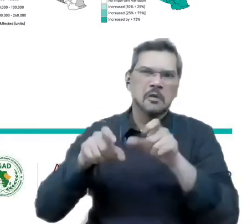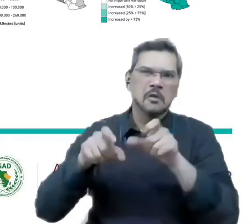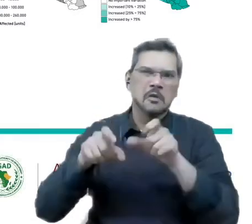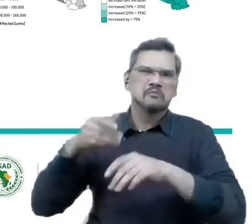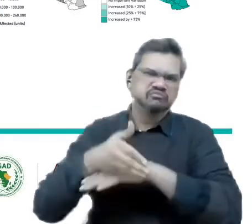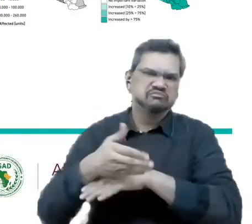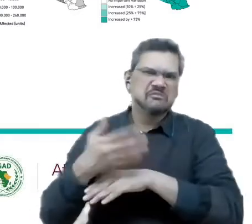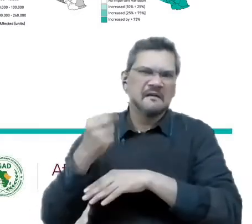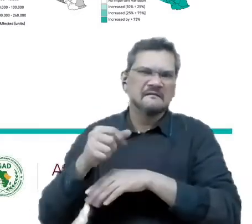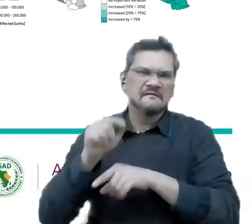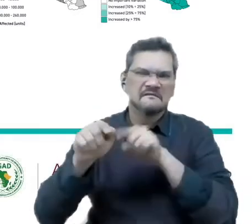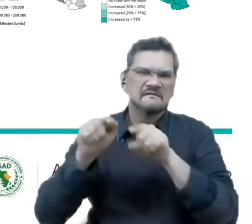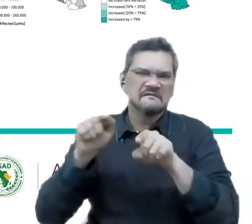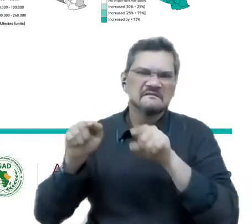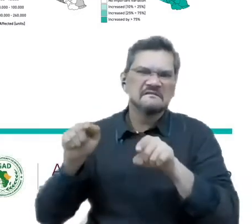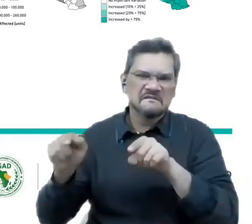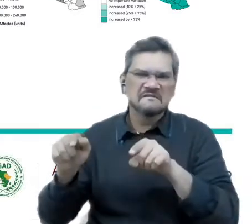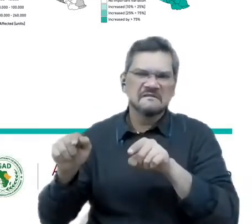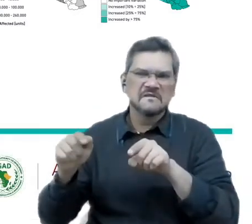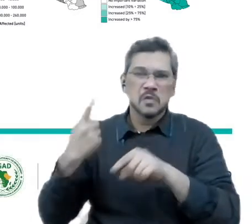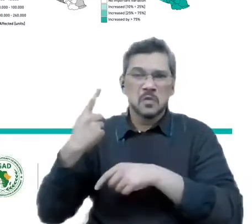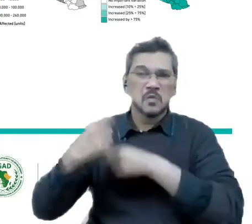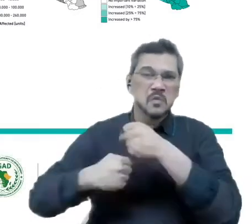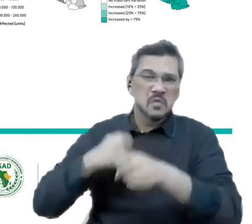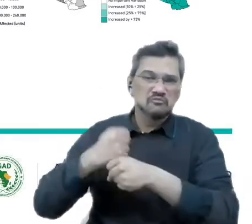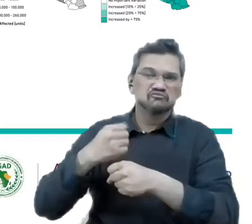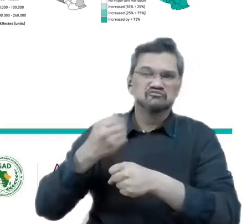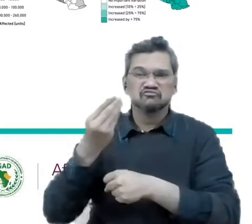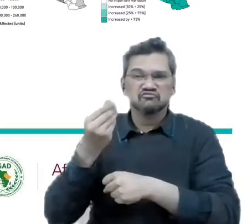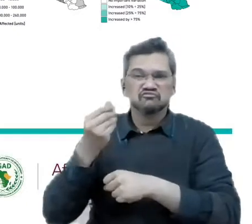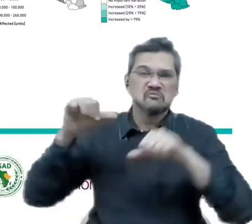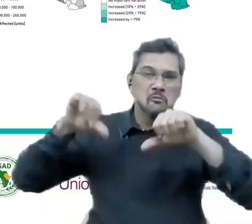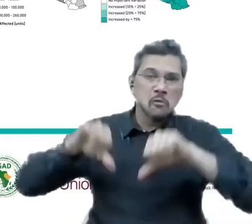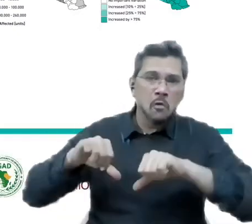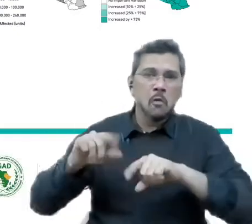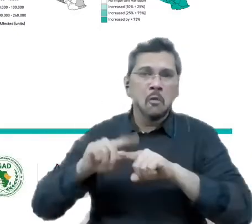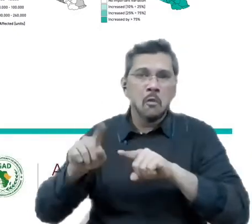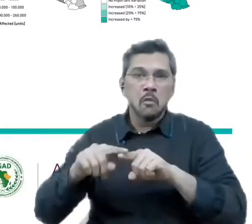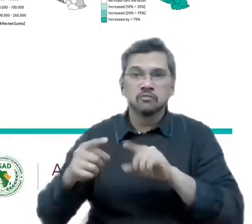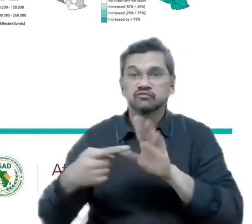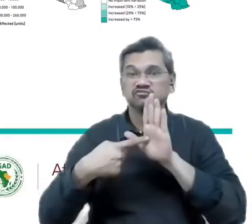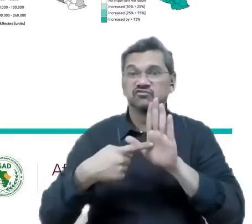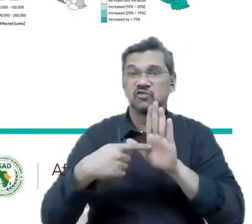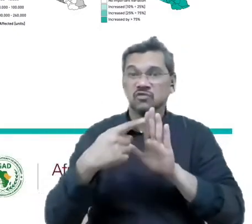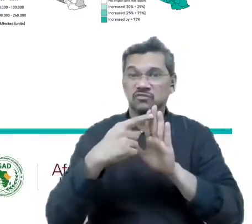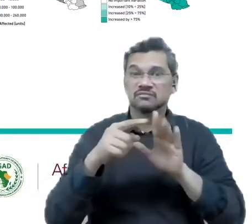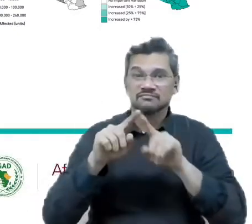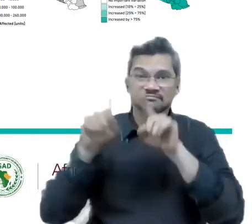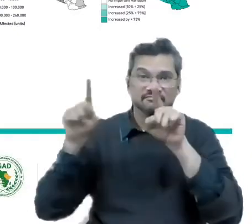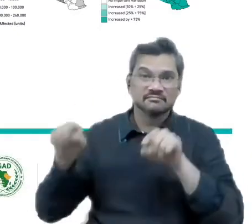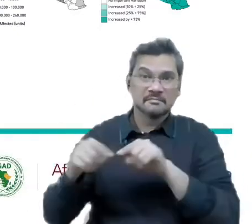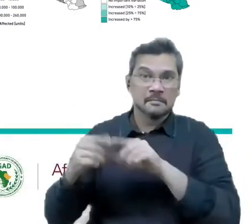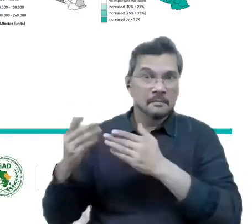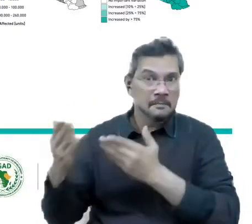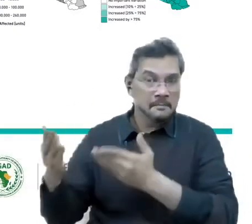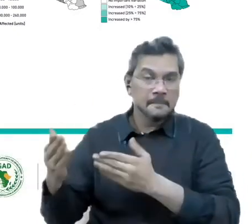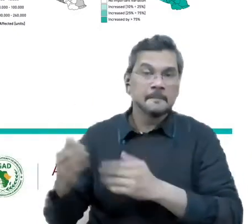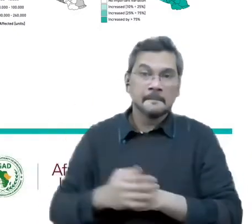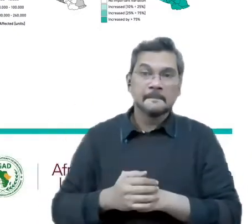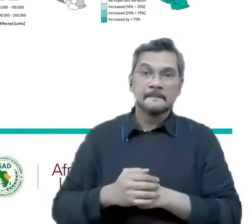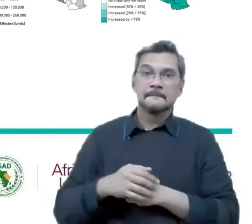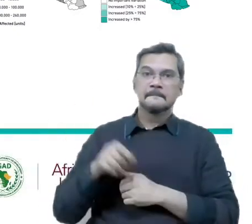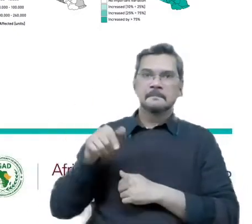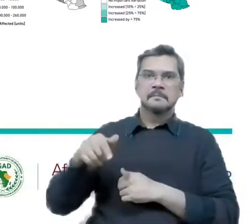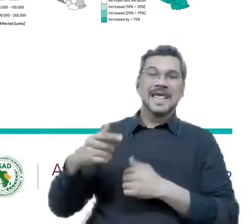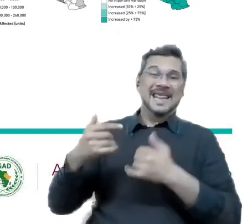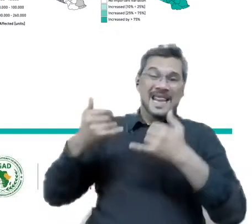anticipating out of this climate, this risk profile, flood risk profile. This is at current climate. You can just imagine